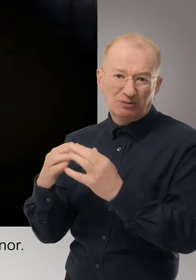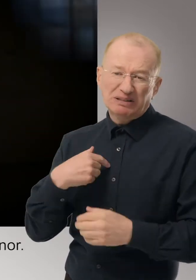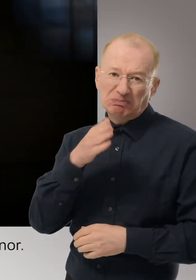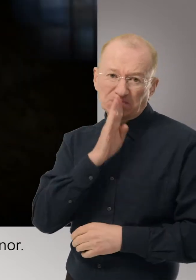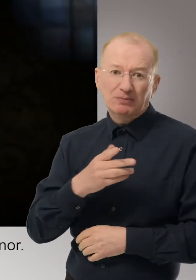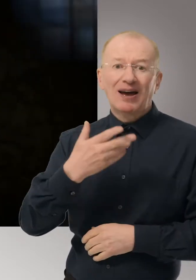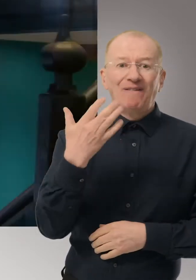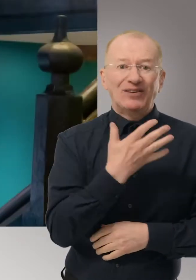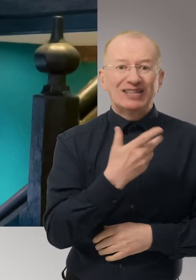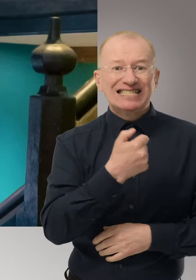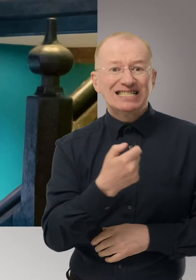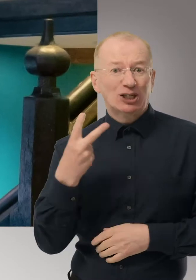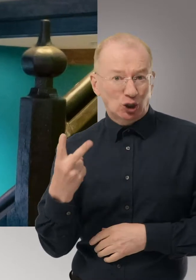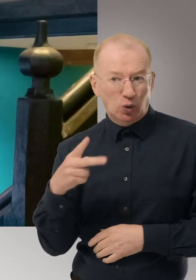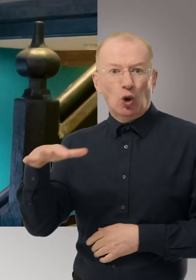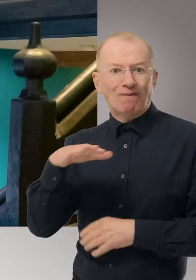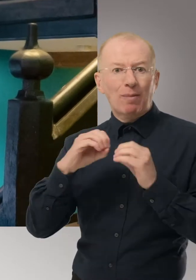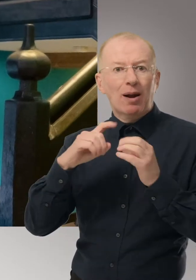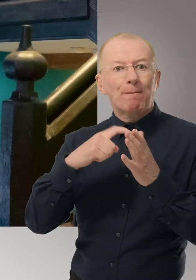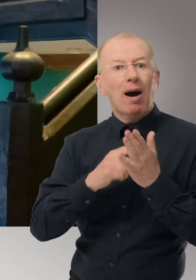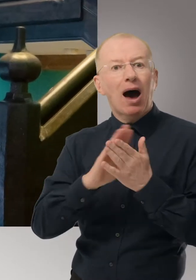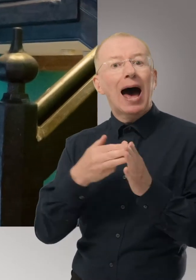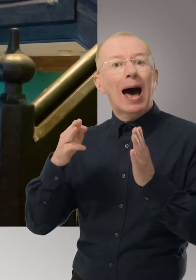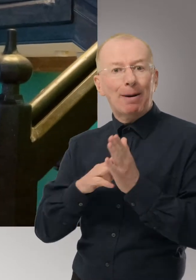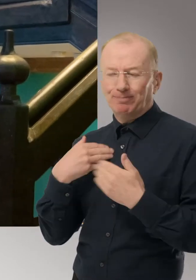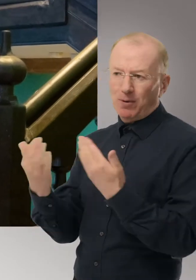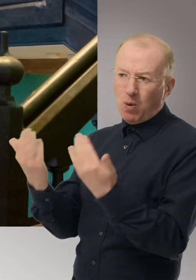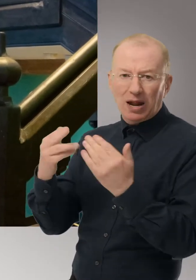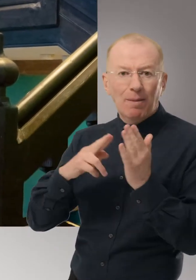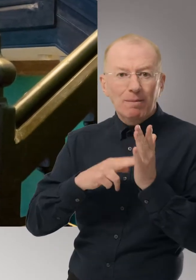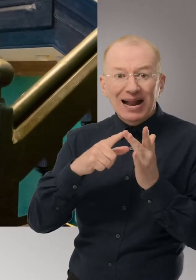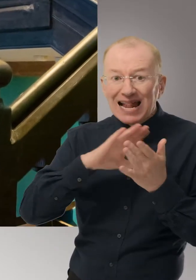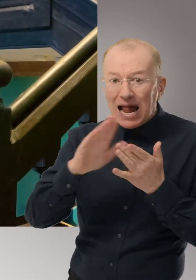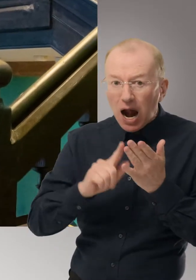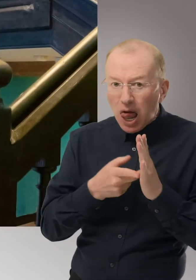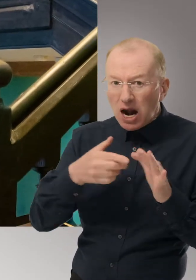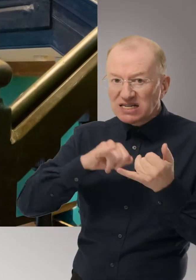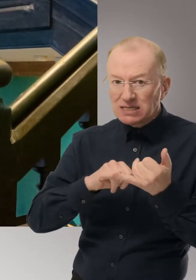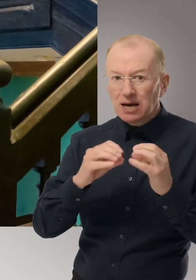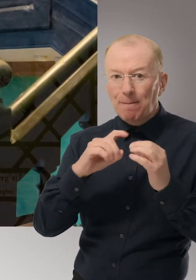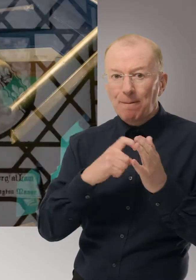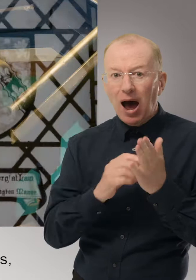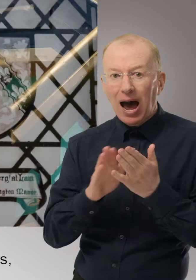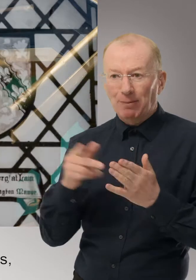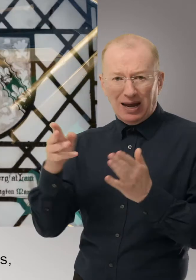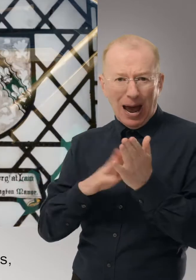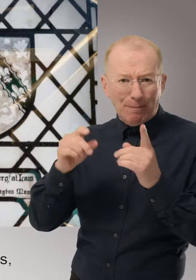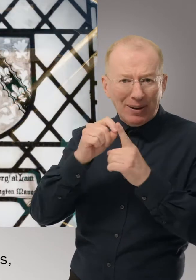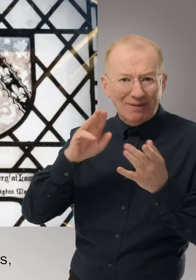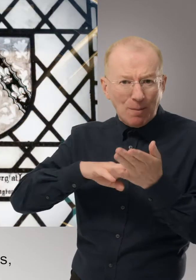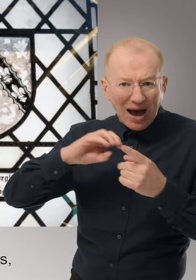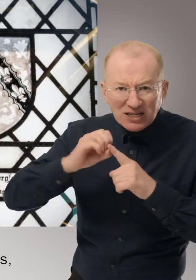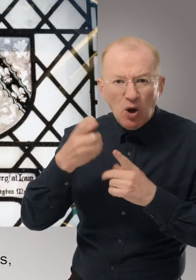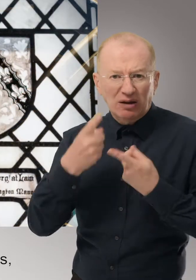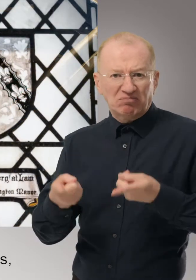manor. I welcomed a new family into the house in 1562, the Barhams. Nicholas Barham was a